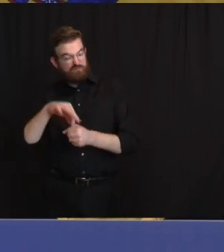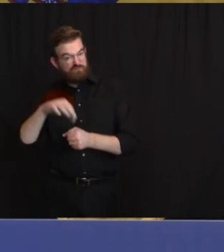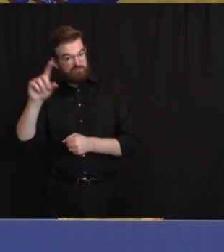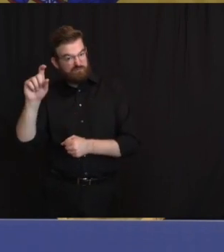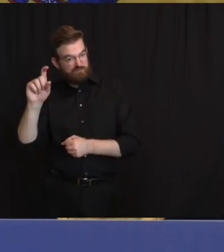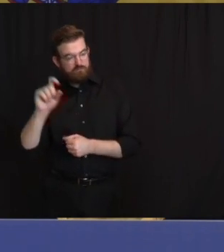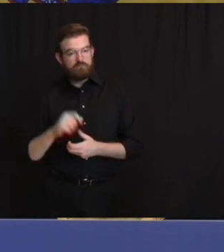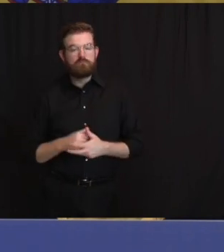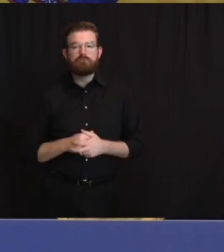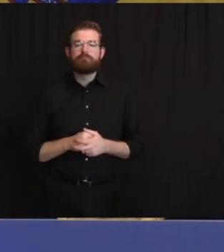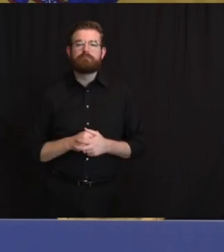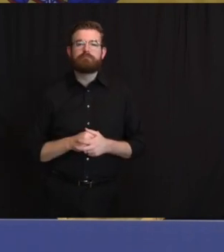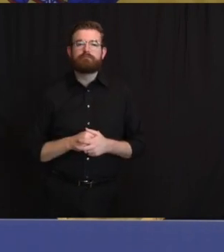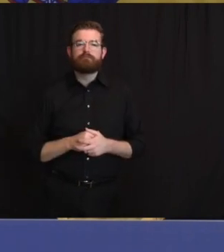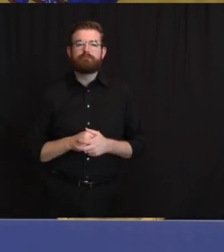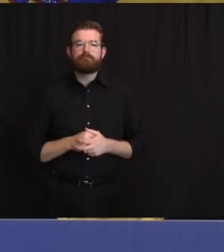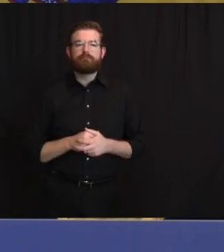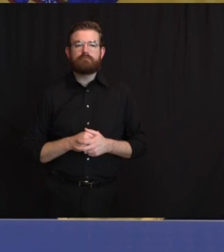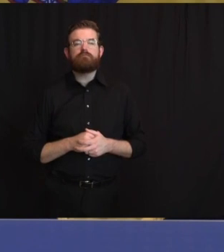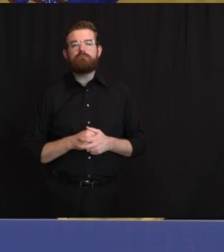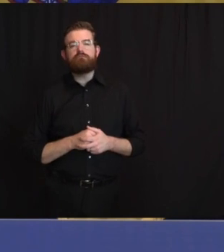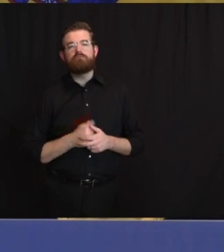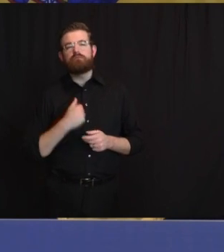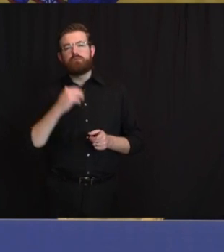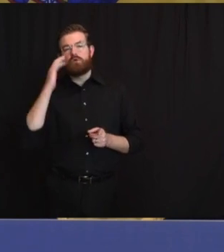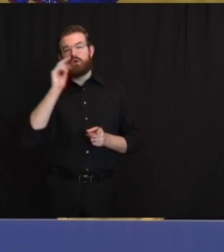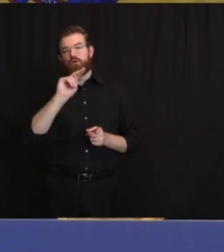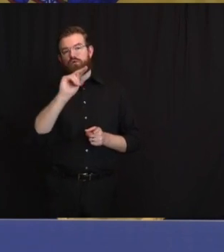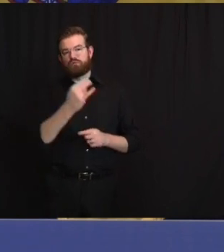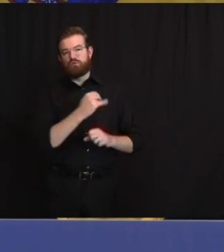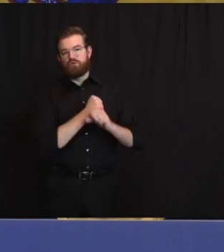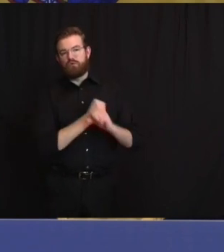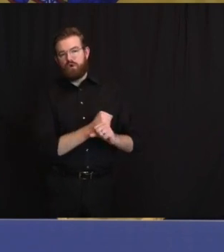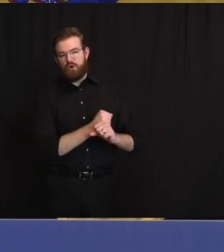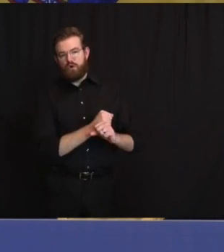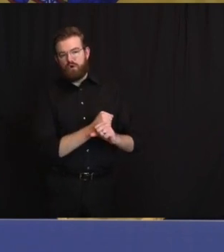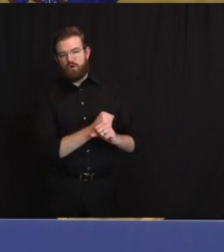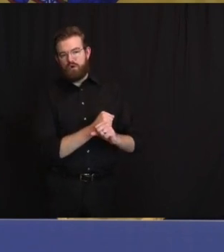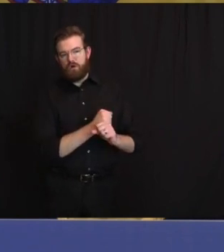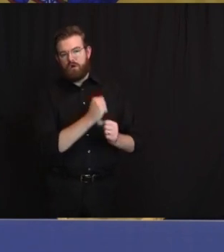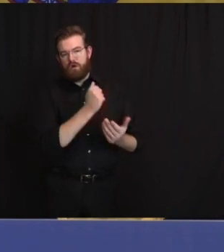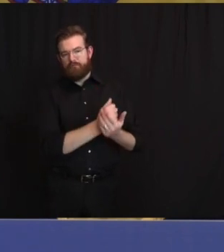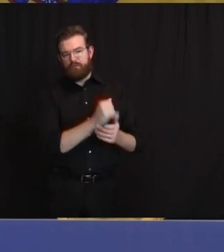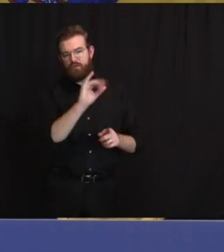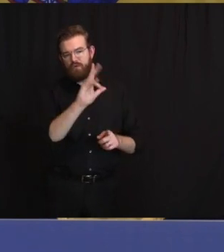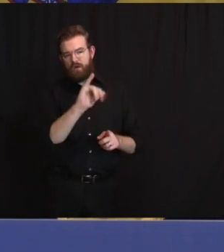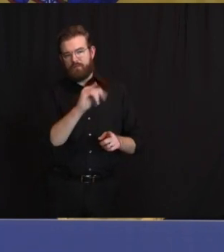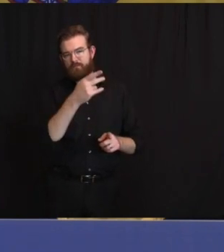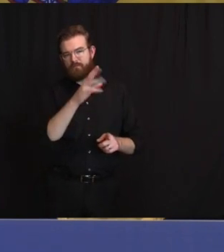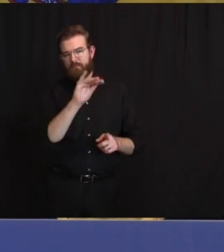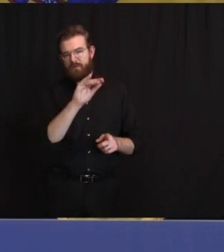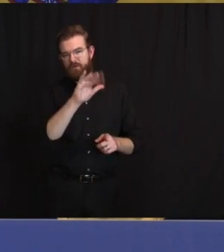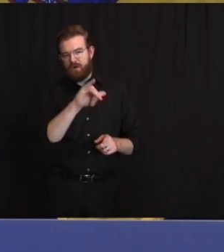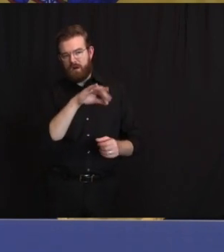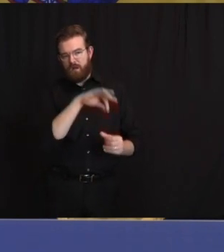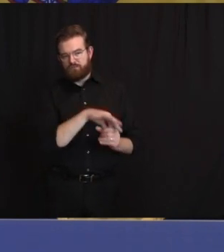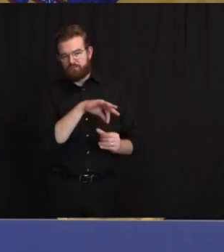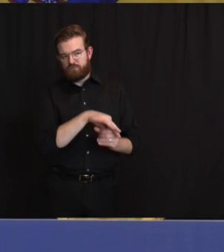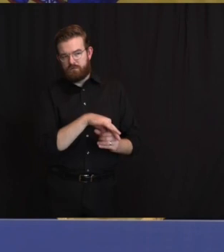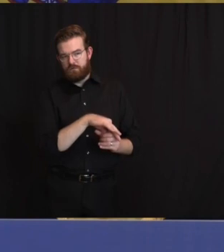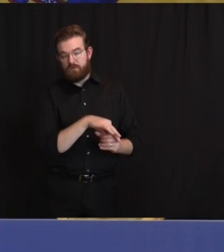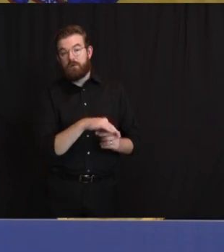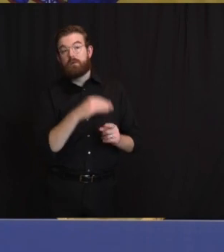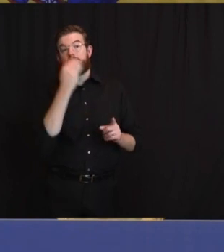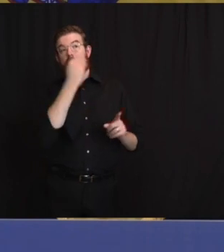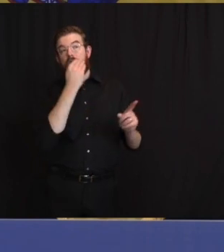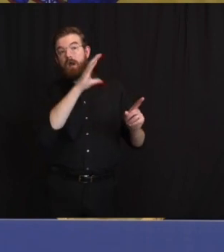New Jersey Guard was assisting in the July primaries in Monmouth County. Some guardsmen were seen